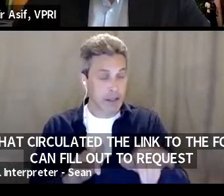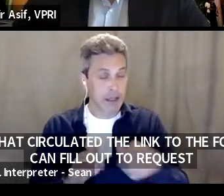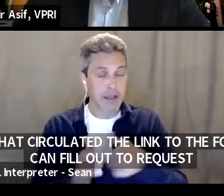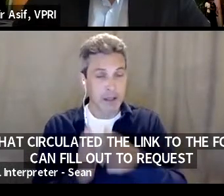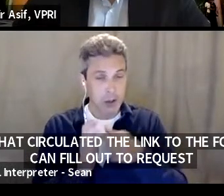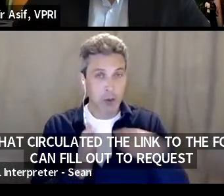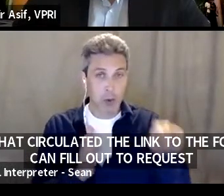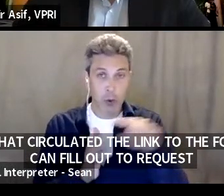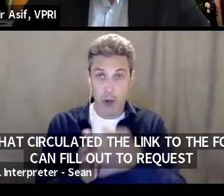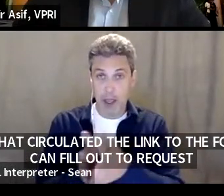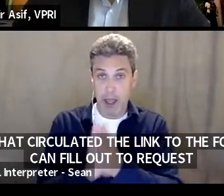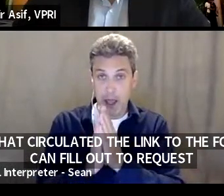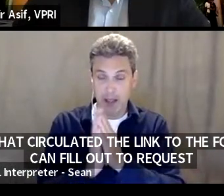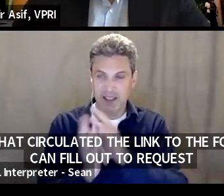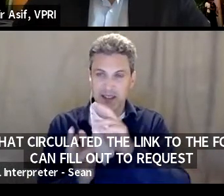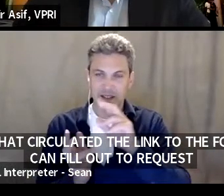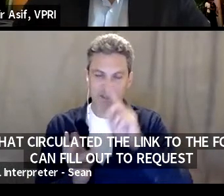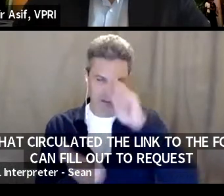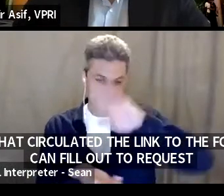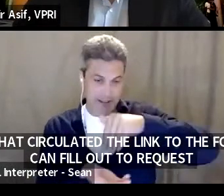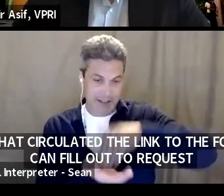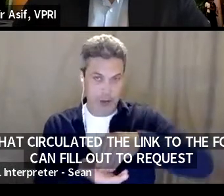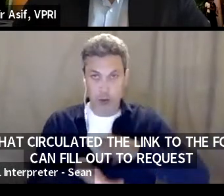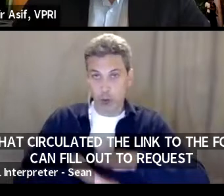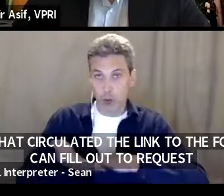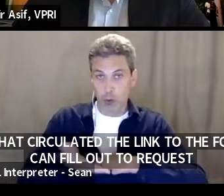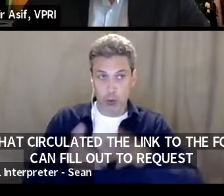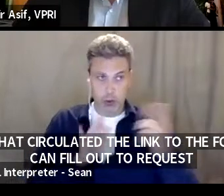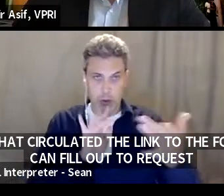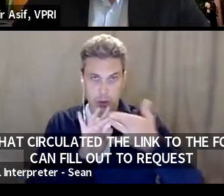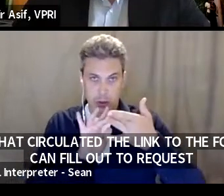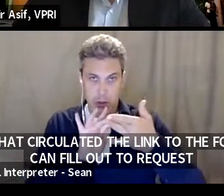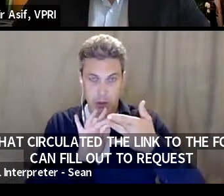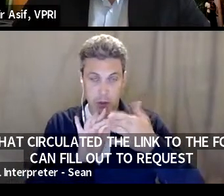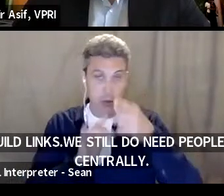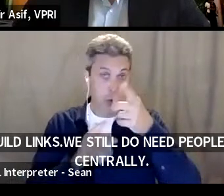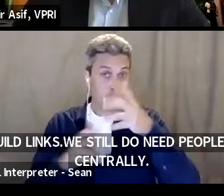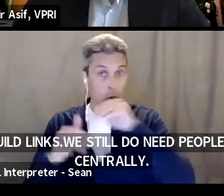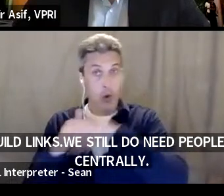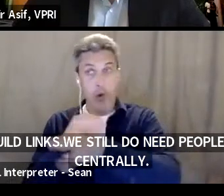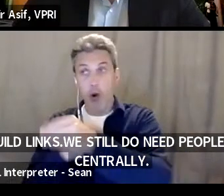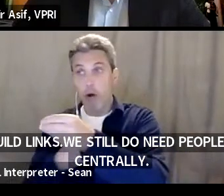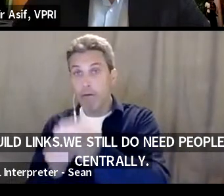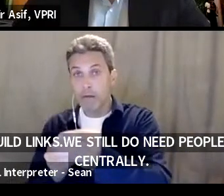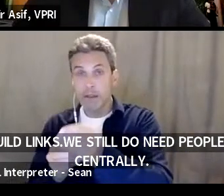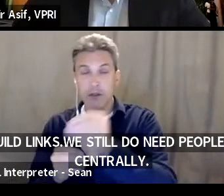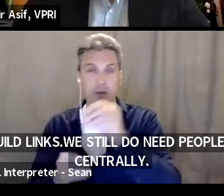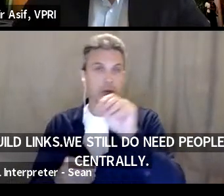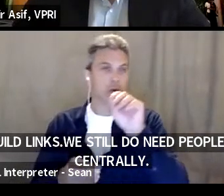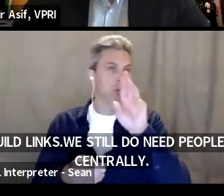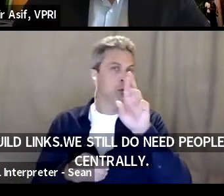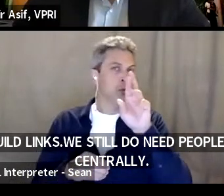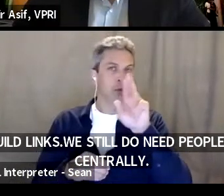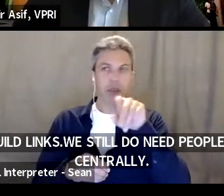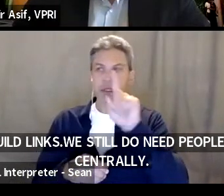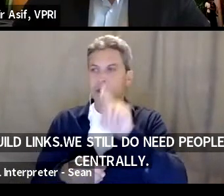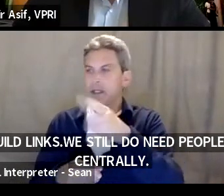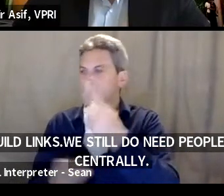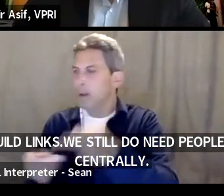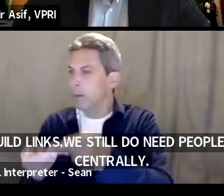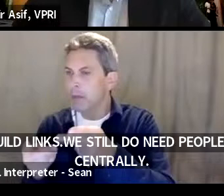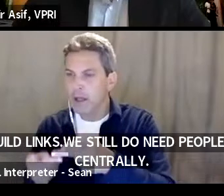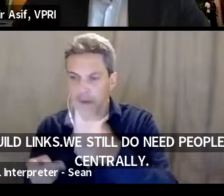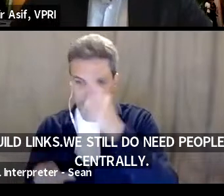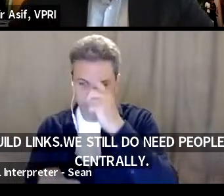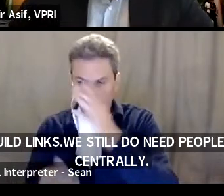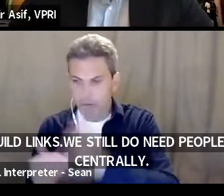If they wish to visit their office to pick up materials, or if they feel that they need access to a particular space in order to carry out their work, their